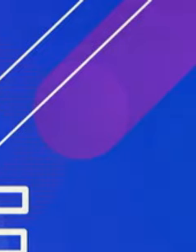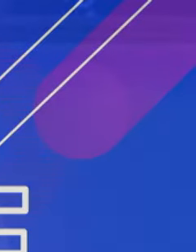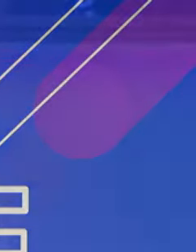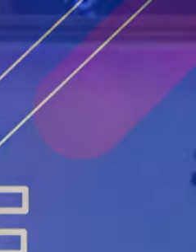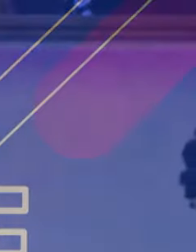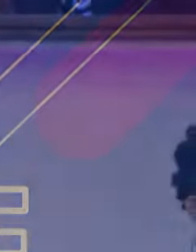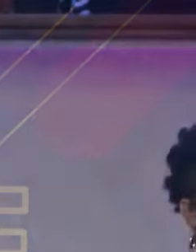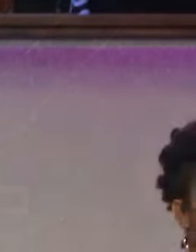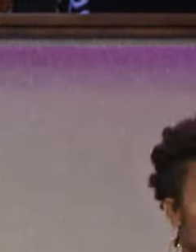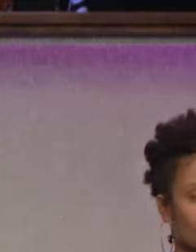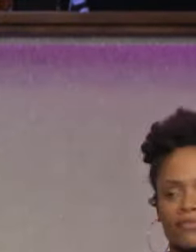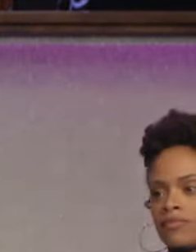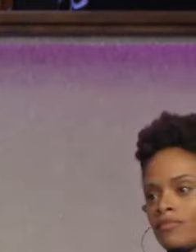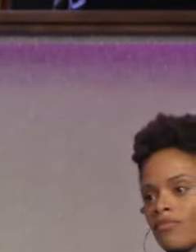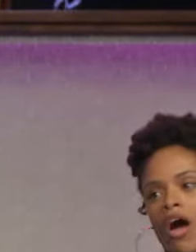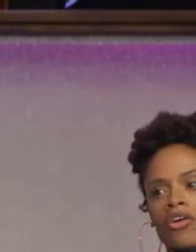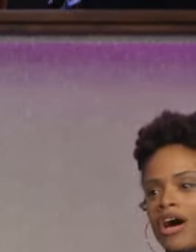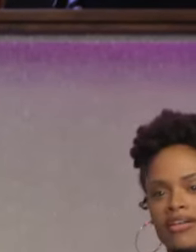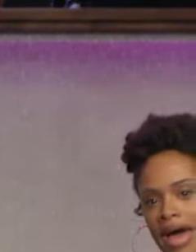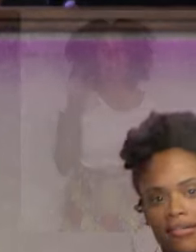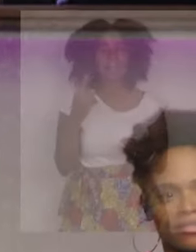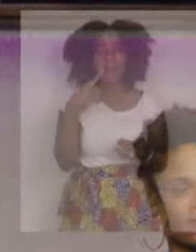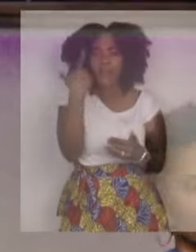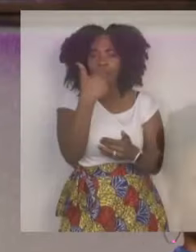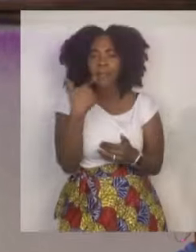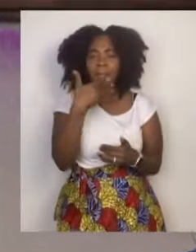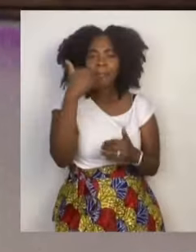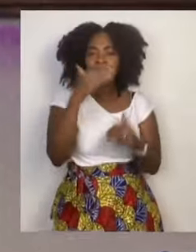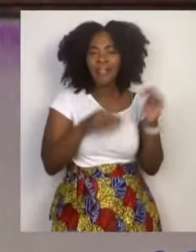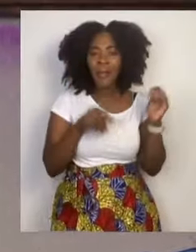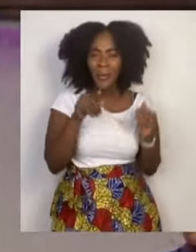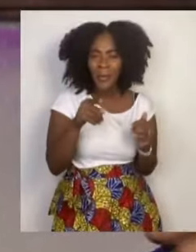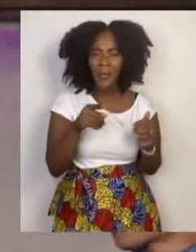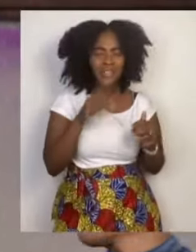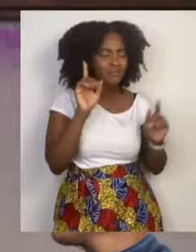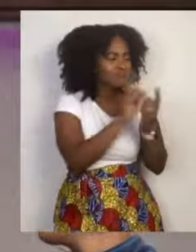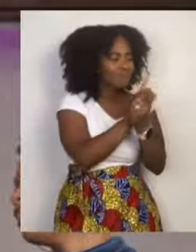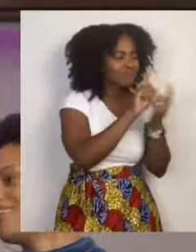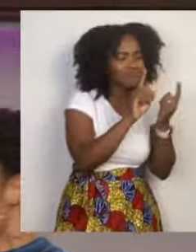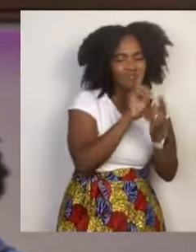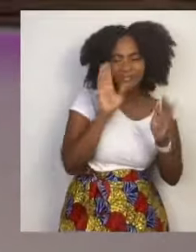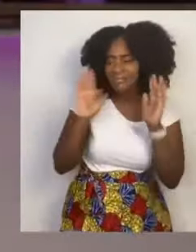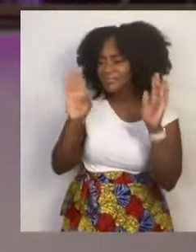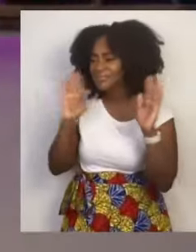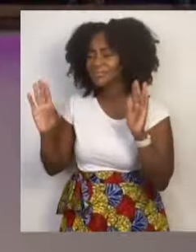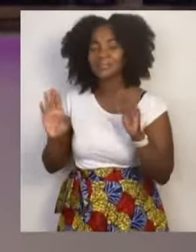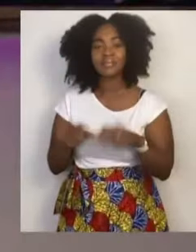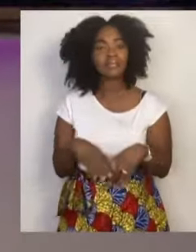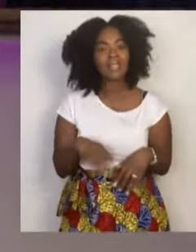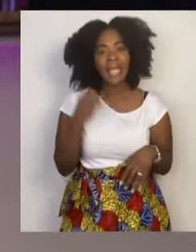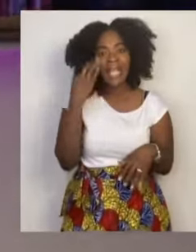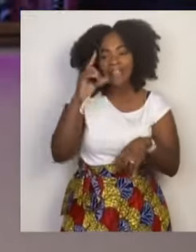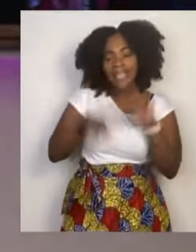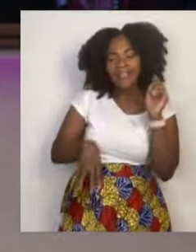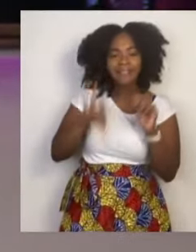looks better than you and tell them how good they look and how good it is. If you can't, just find somebody looking.